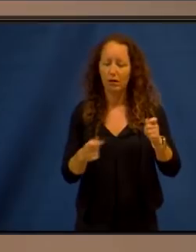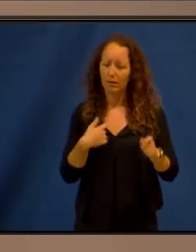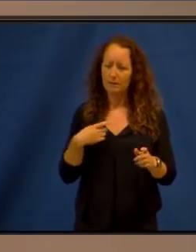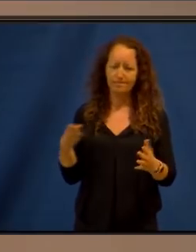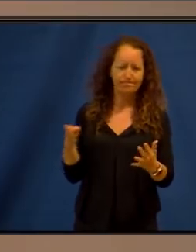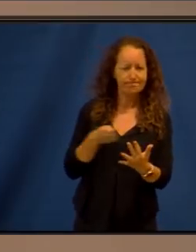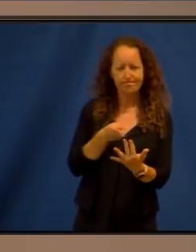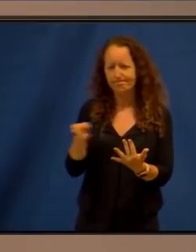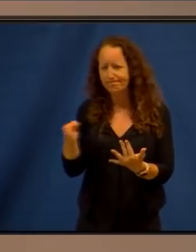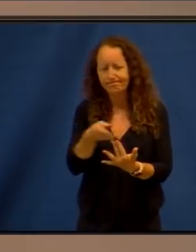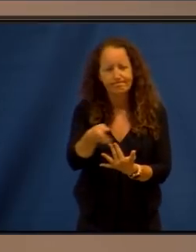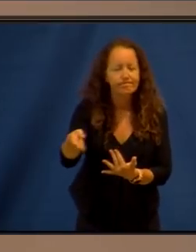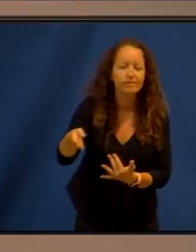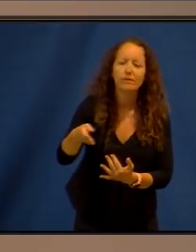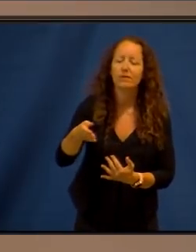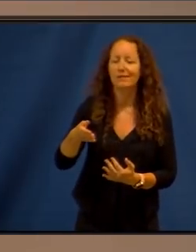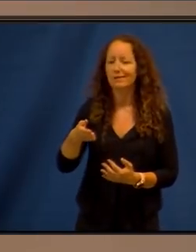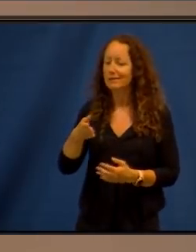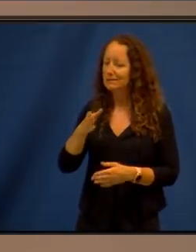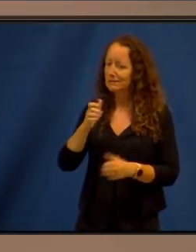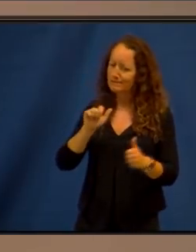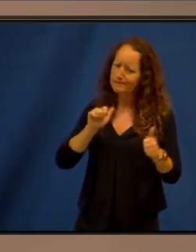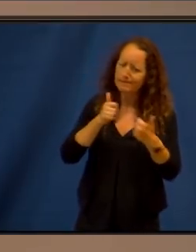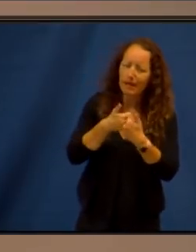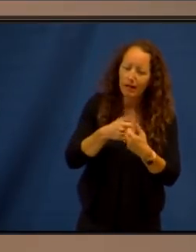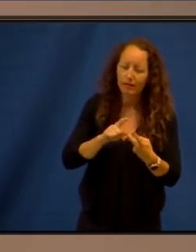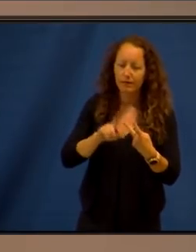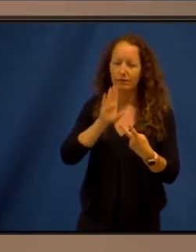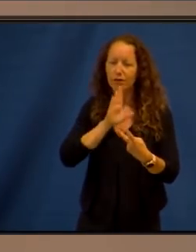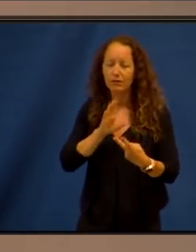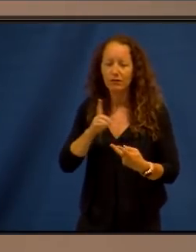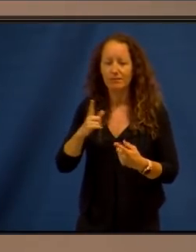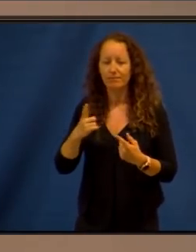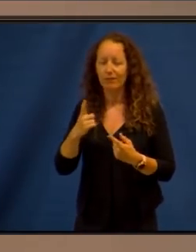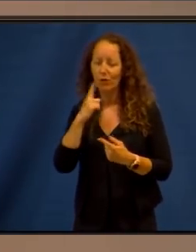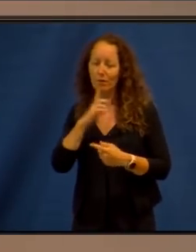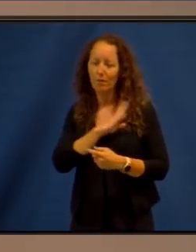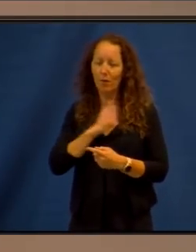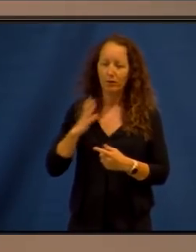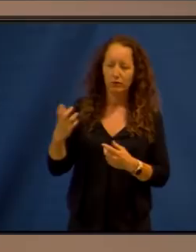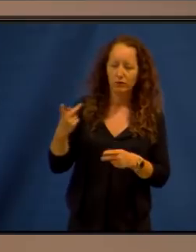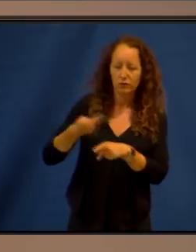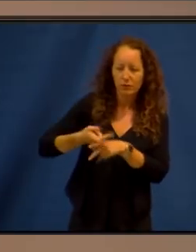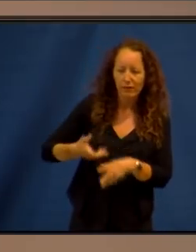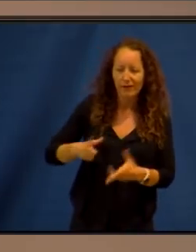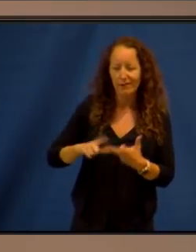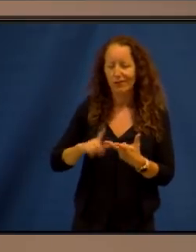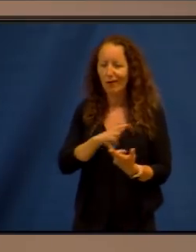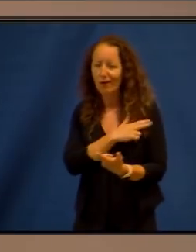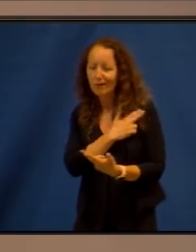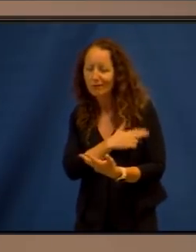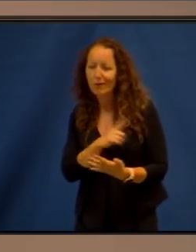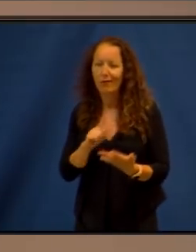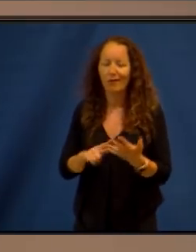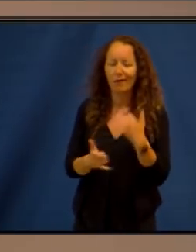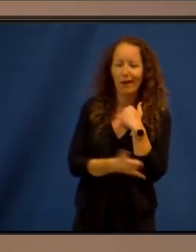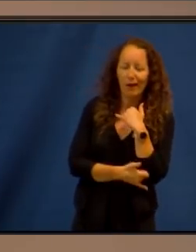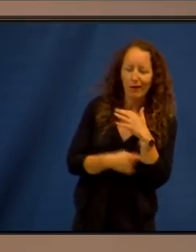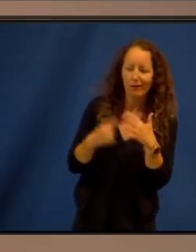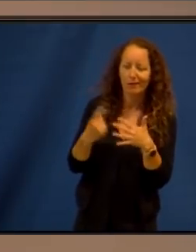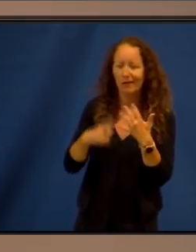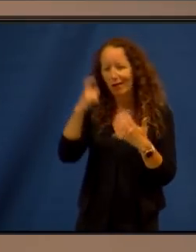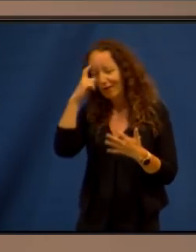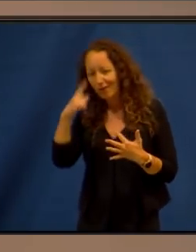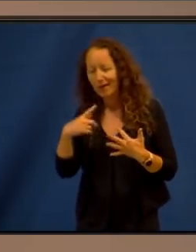for not only the Board of Supervisors and the Health Department, our hospitals and our communities. It's just something we never thought we would see